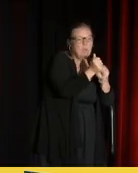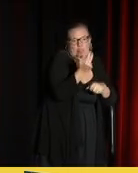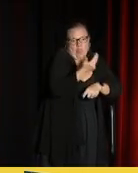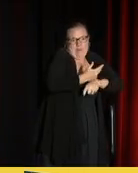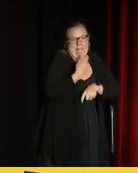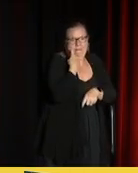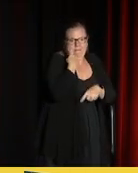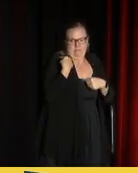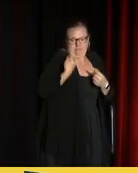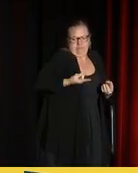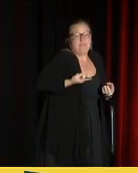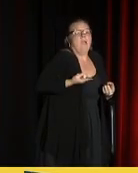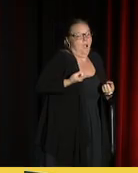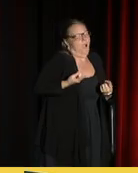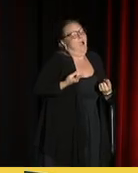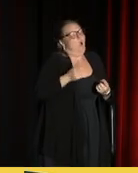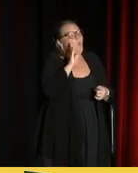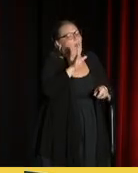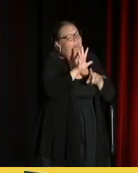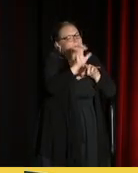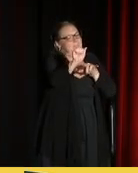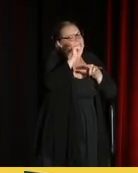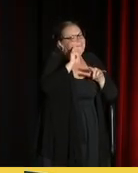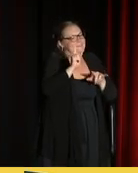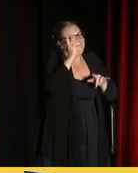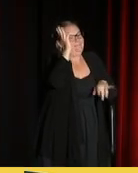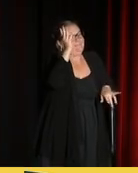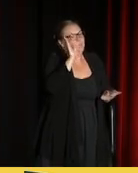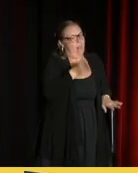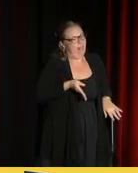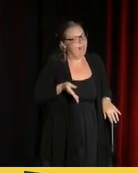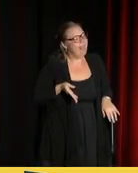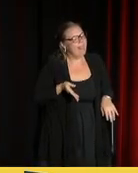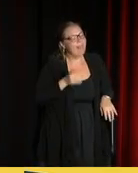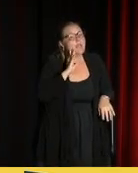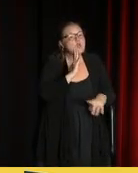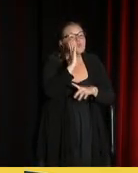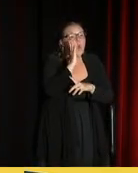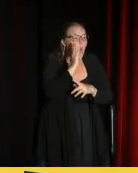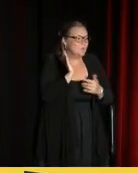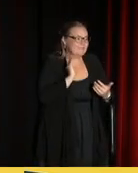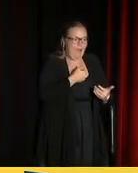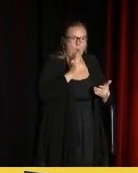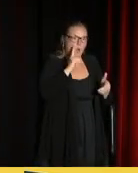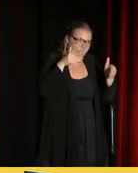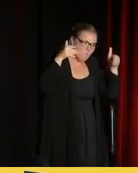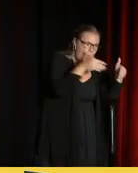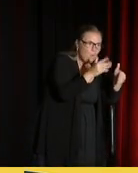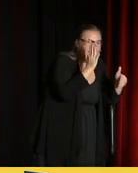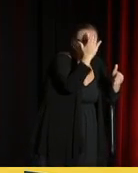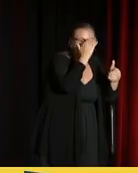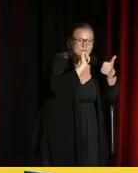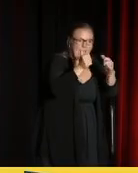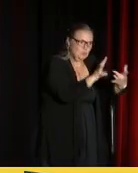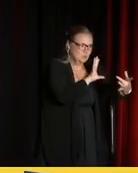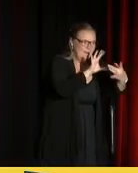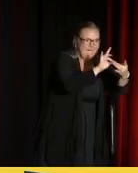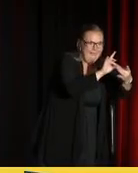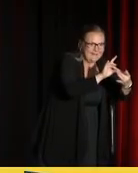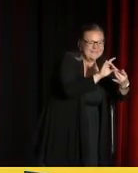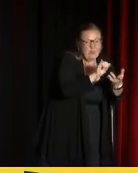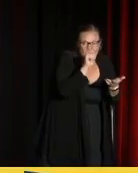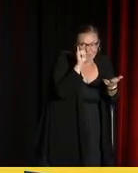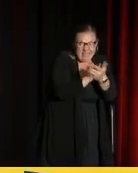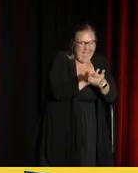days that he's going to be an amazing keynote because he knows what we're about. and he knows how to connect with people. So with